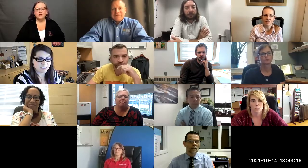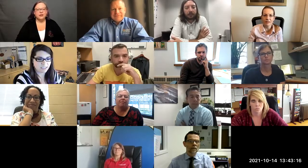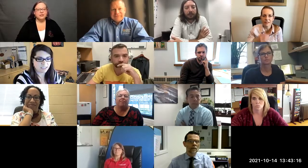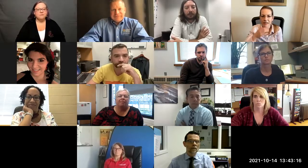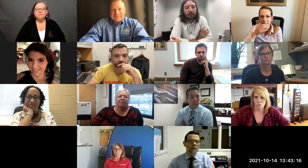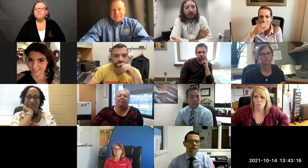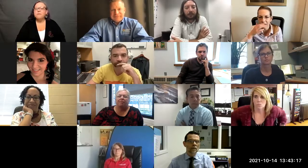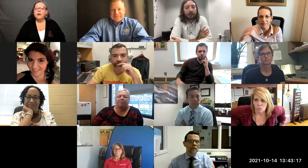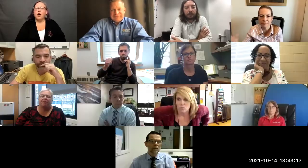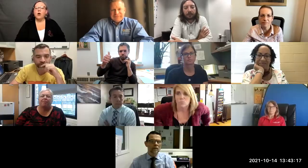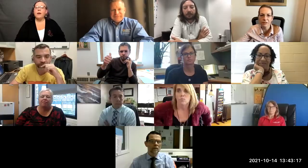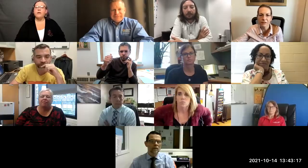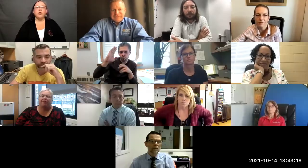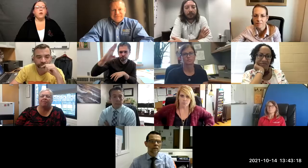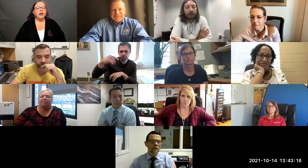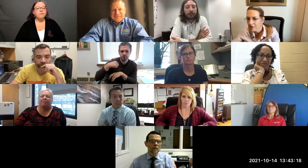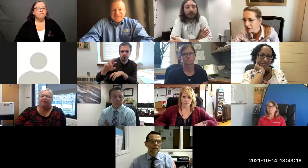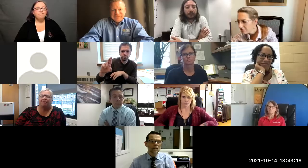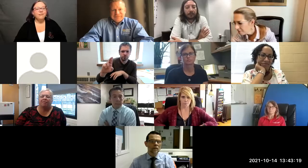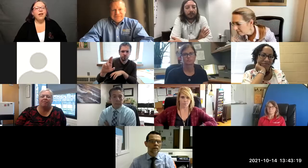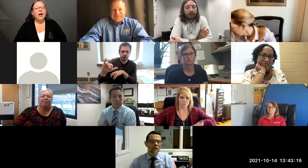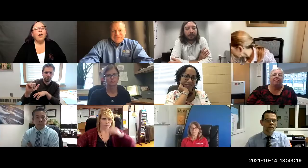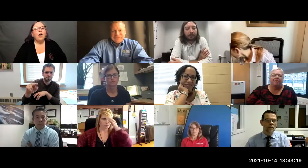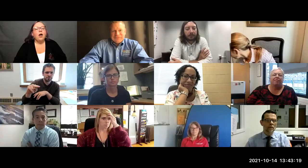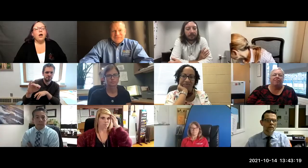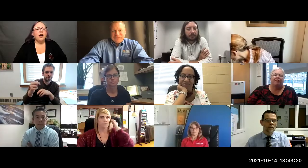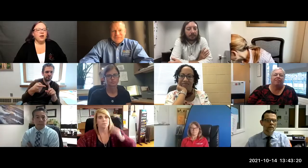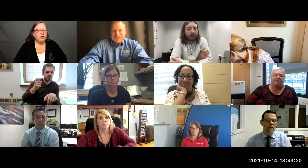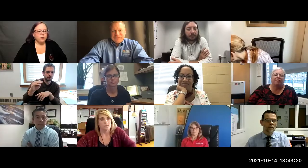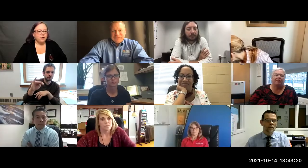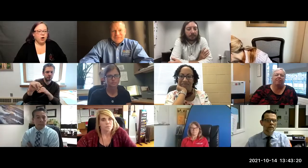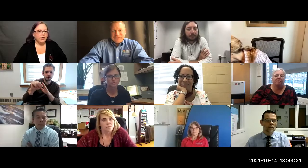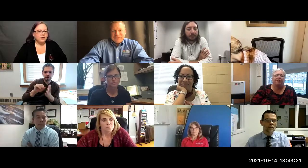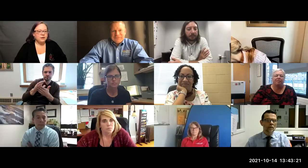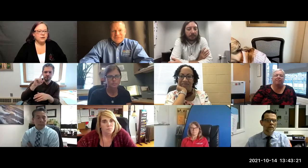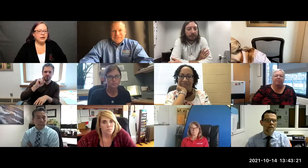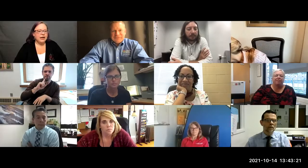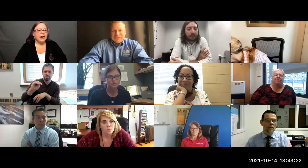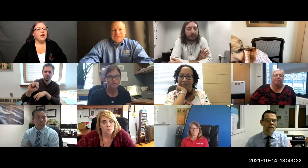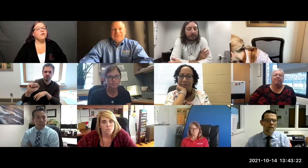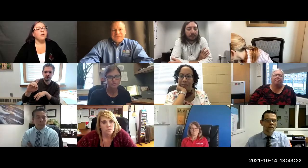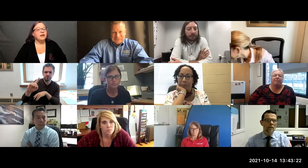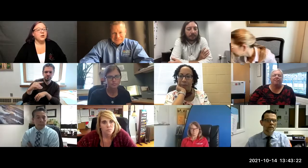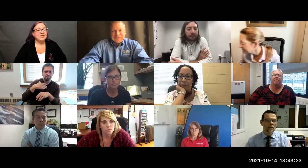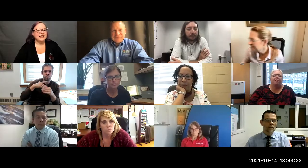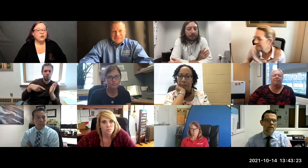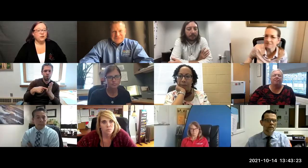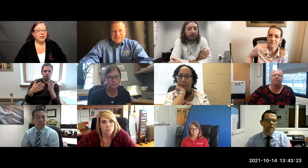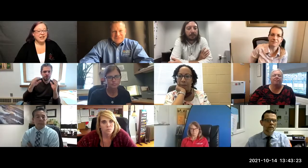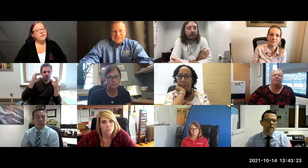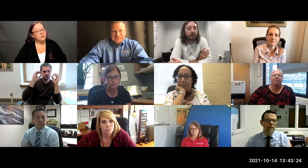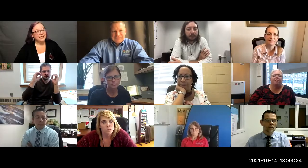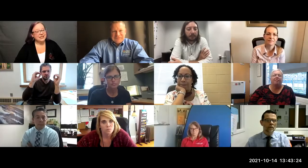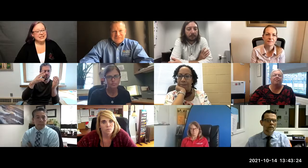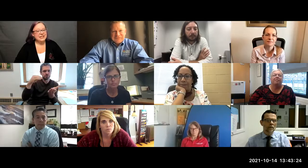here at Wisconsin. Okay, moving on to Ryan. Hi there, everyone. I'm Ryan, and I am from the Minnesota State School for the